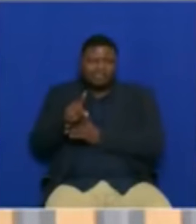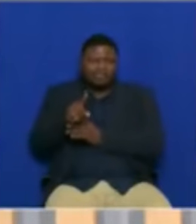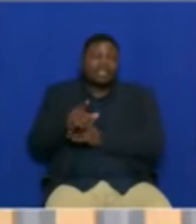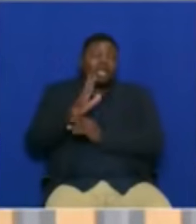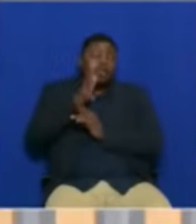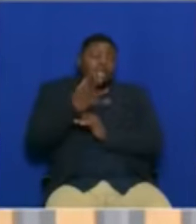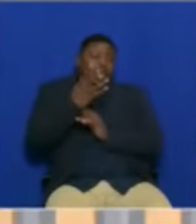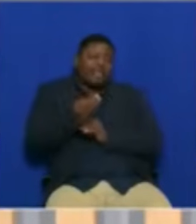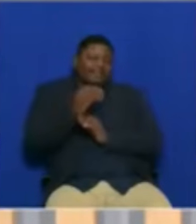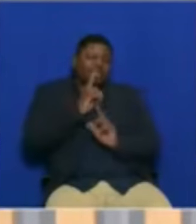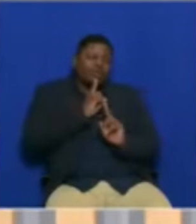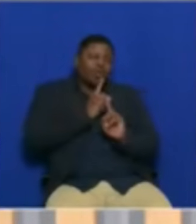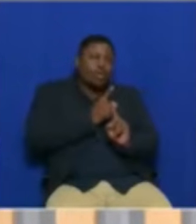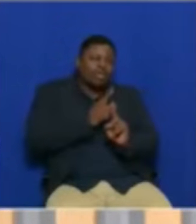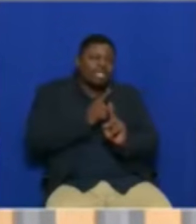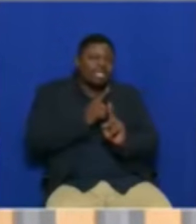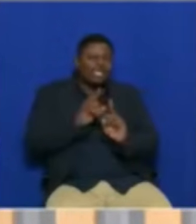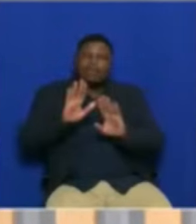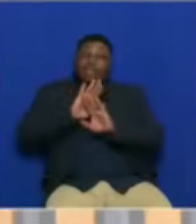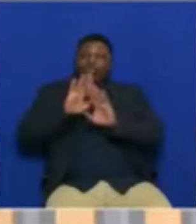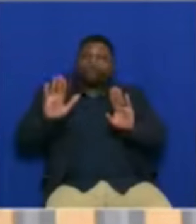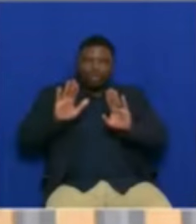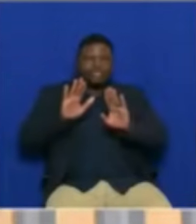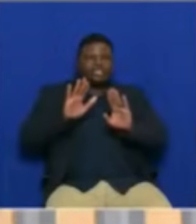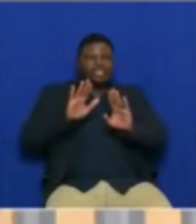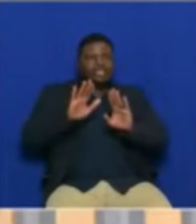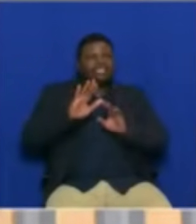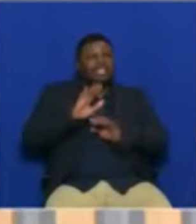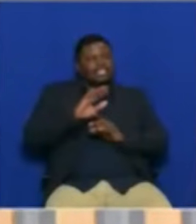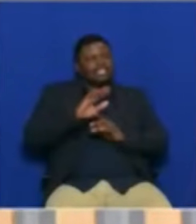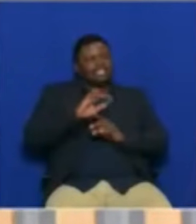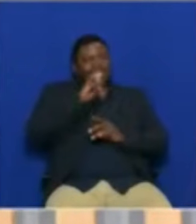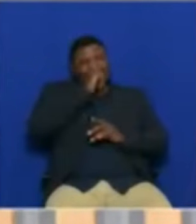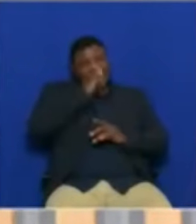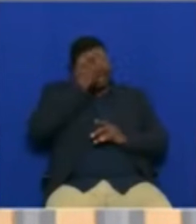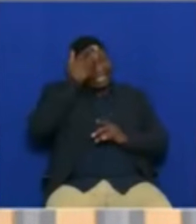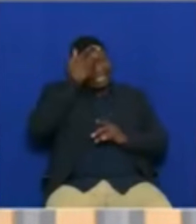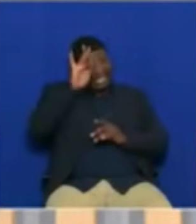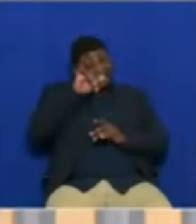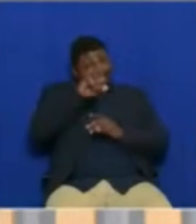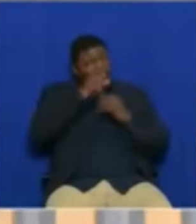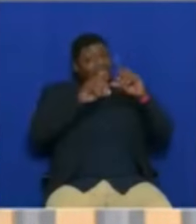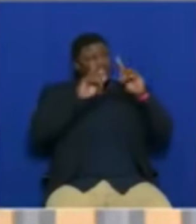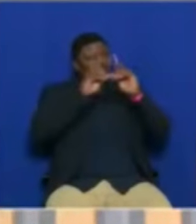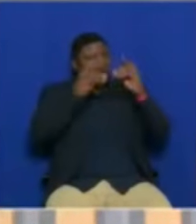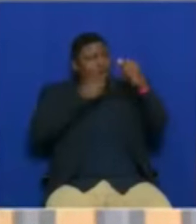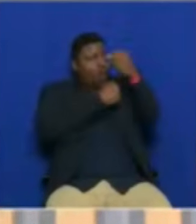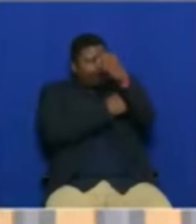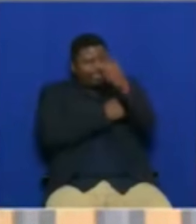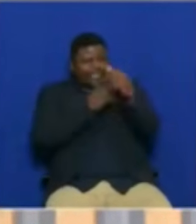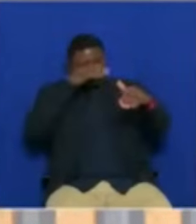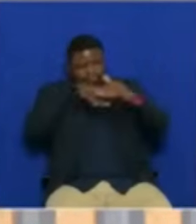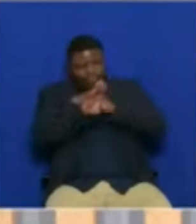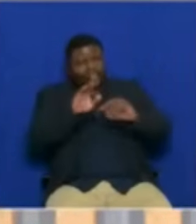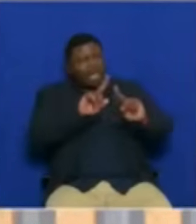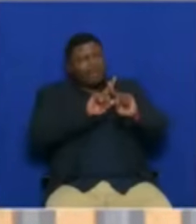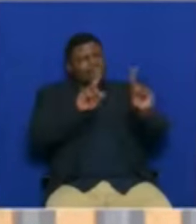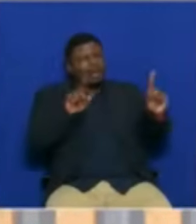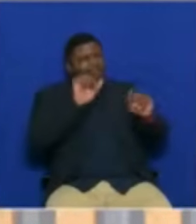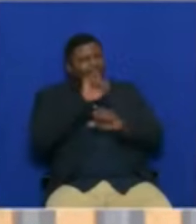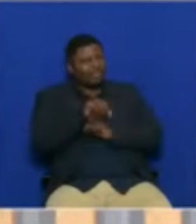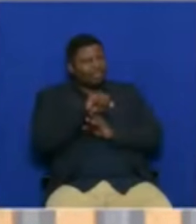they shouldn't go to the office, then I have to mention the witnesses in this case. And we are not going to mention the